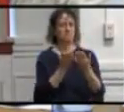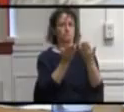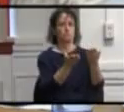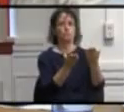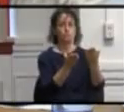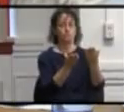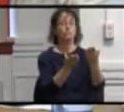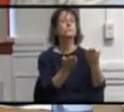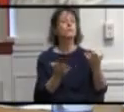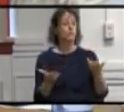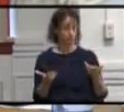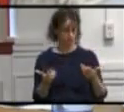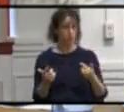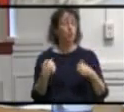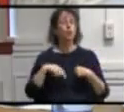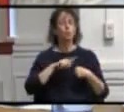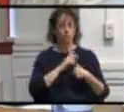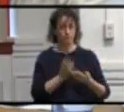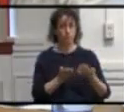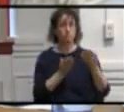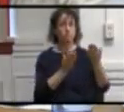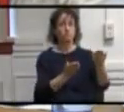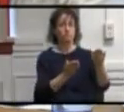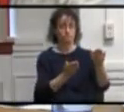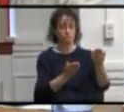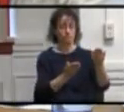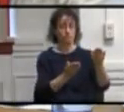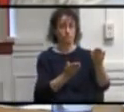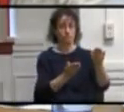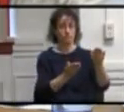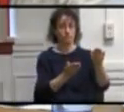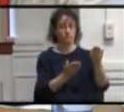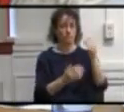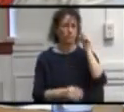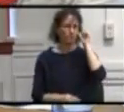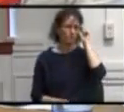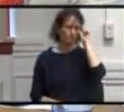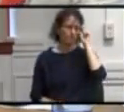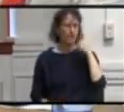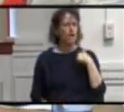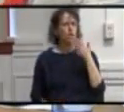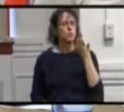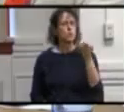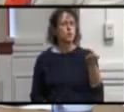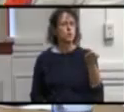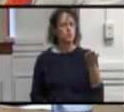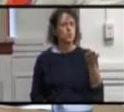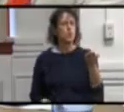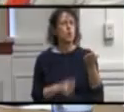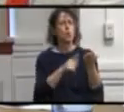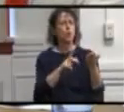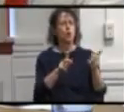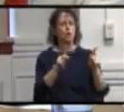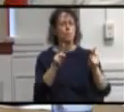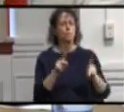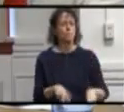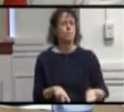to one of those candidates. It was a candidate with a strong